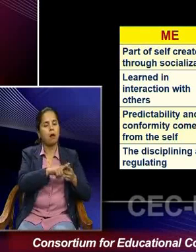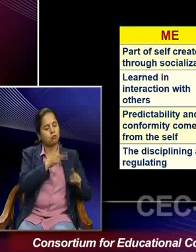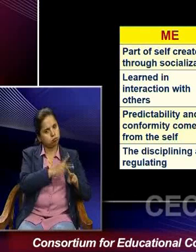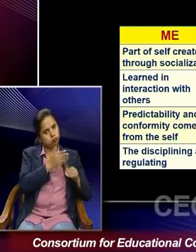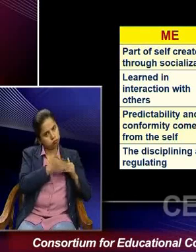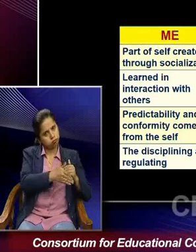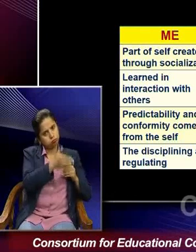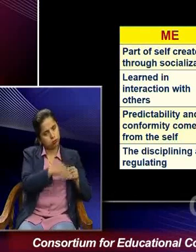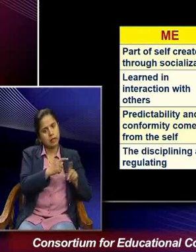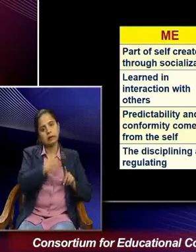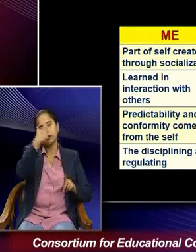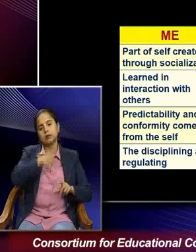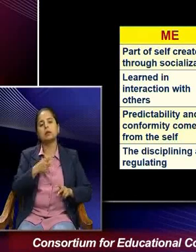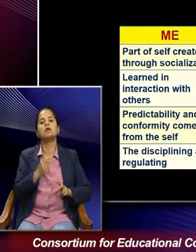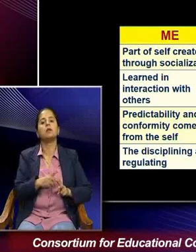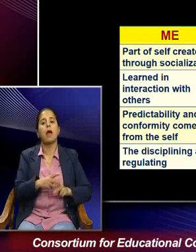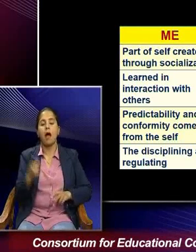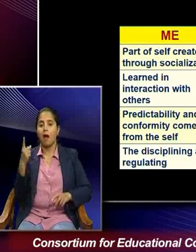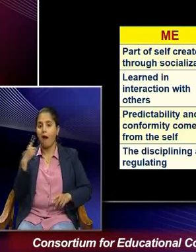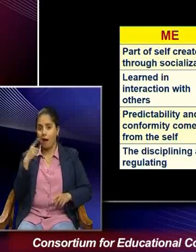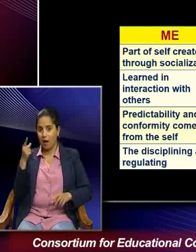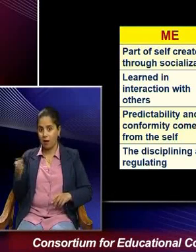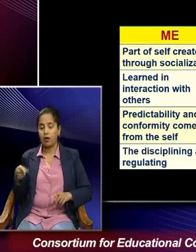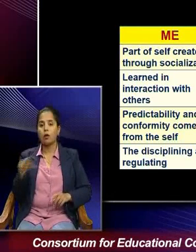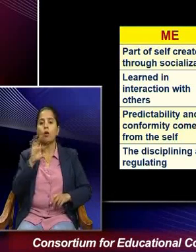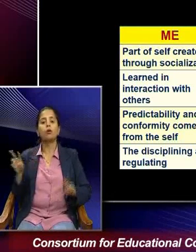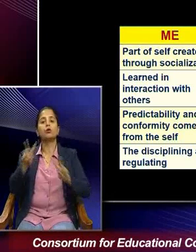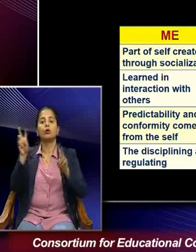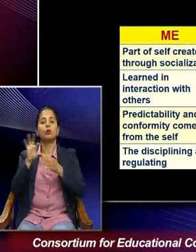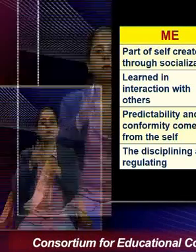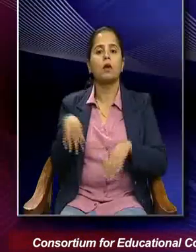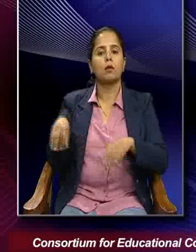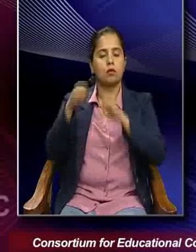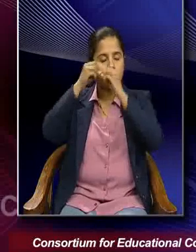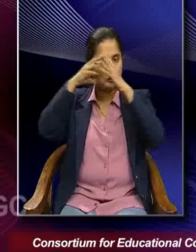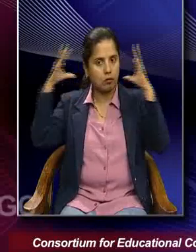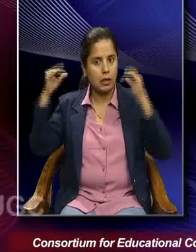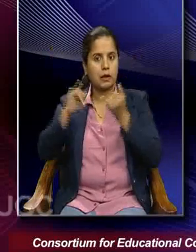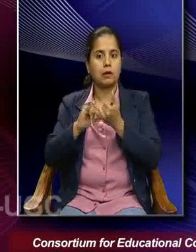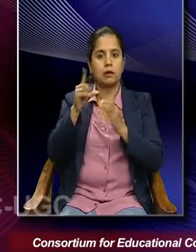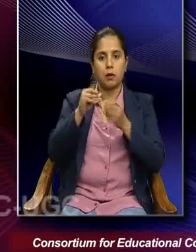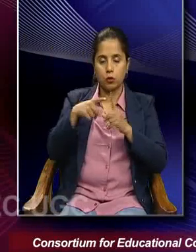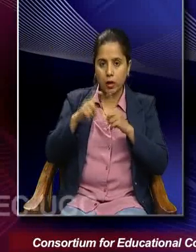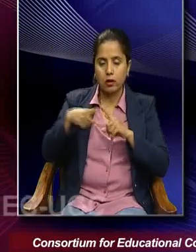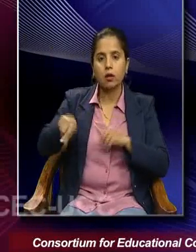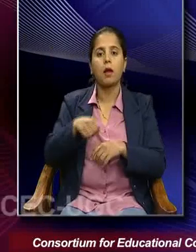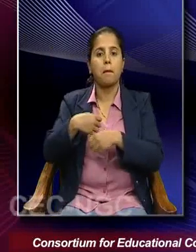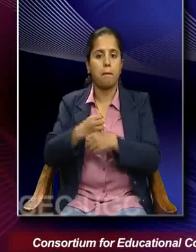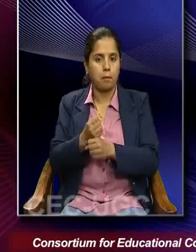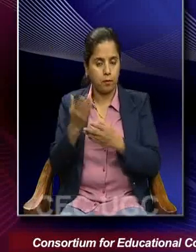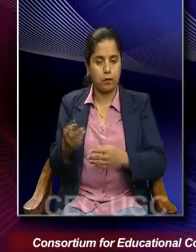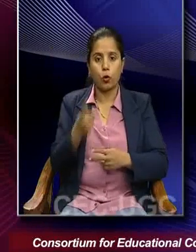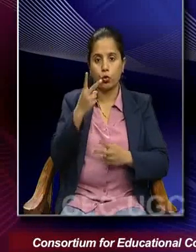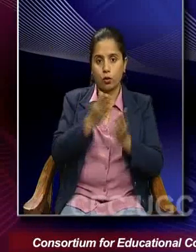which regulates the behavior. So, society implies regulation of behaviors,